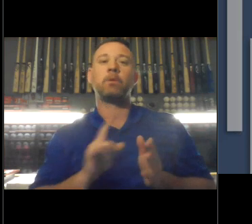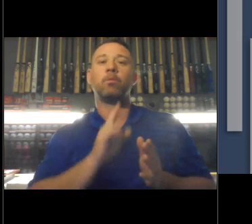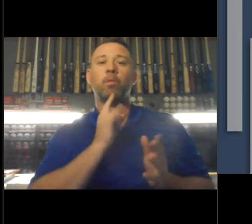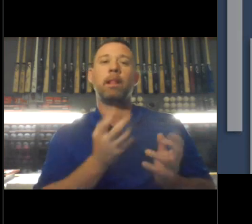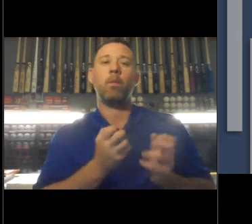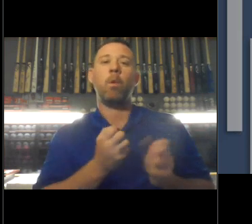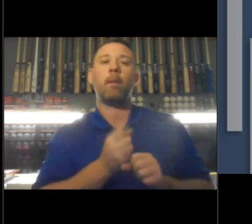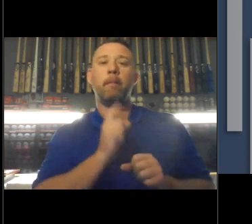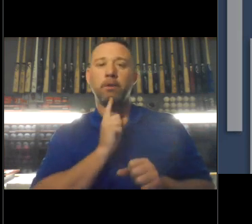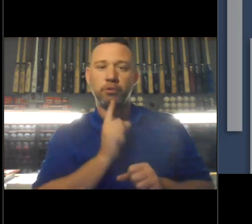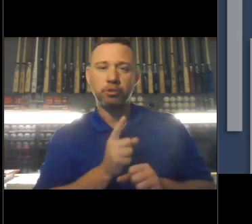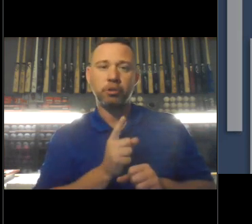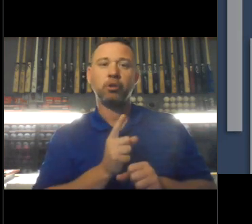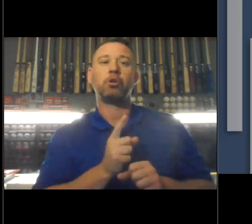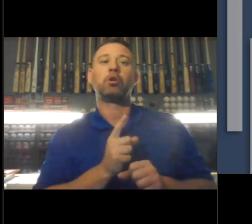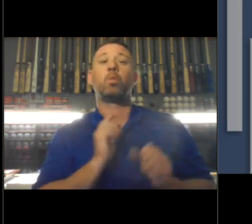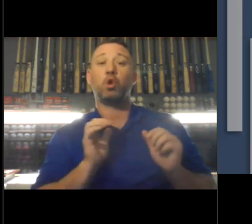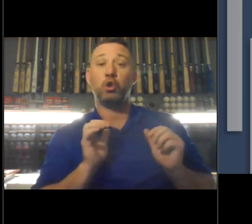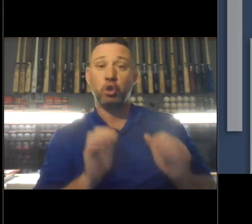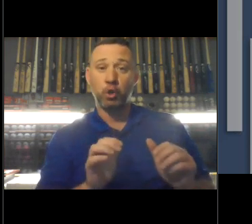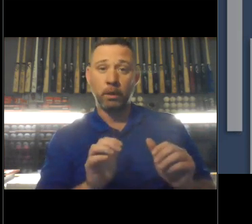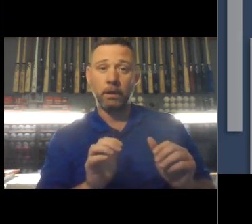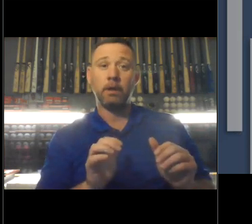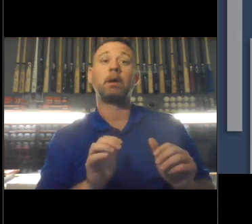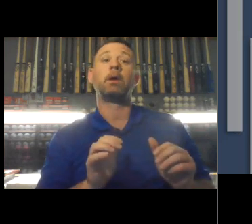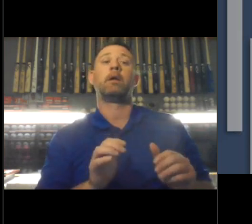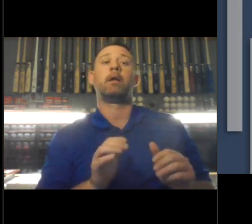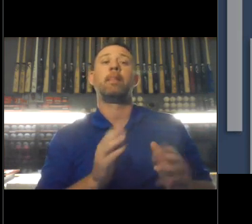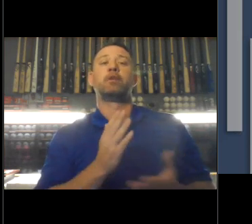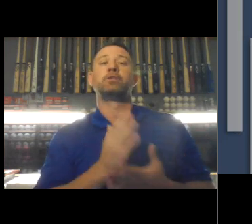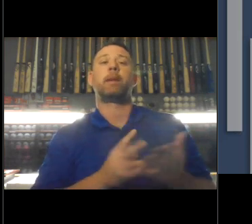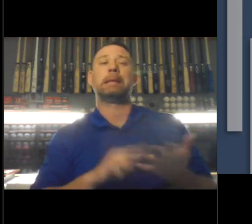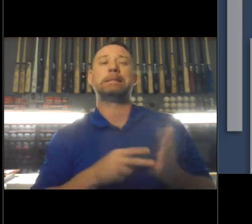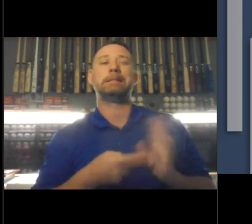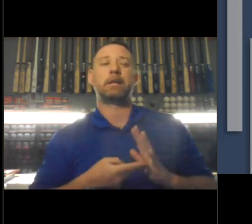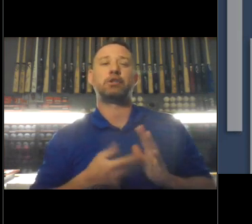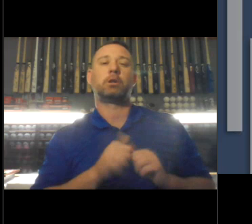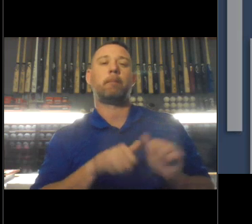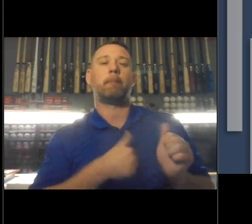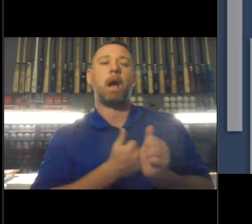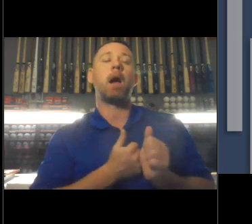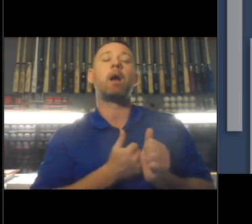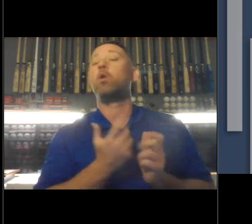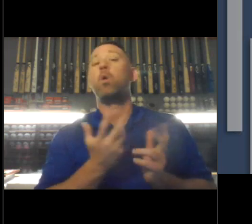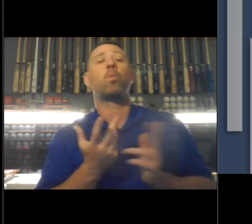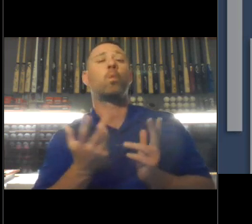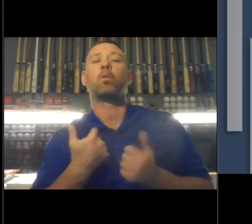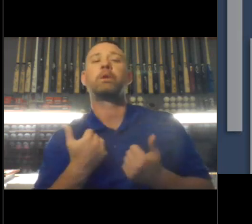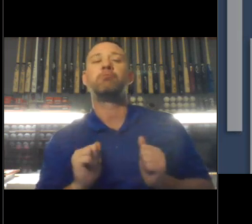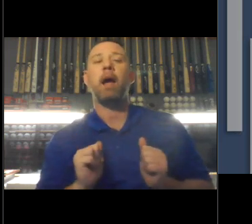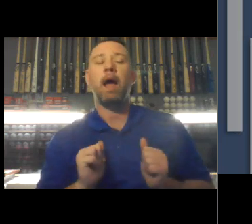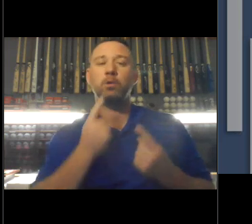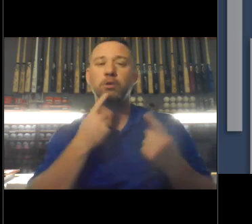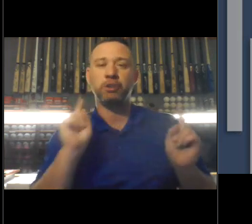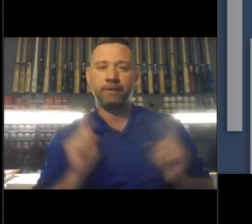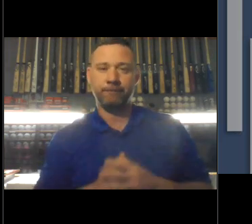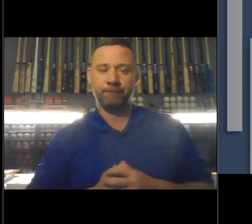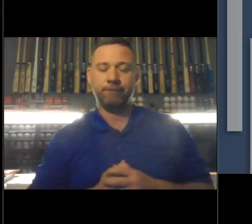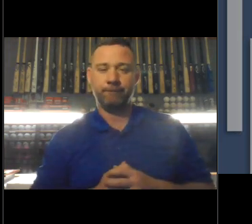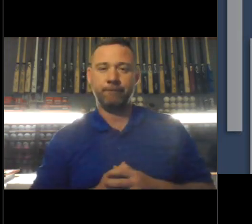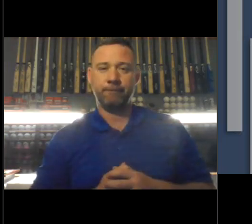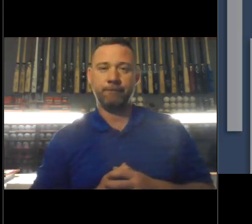sure that we're, as we're doing that work, there's some intention behind it in regards to what are we trying to achieve.